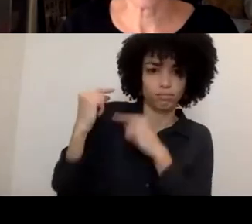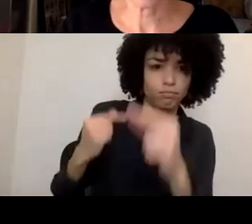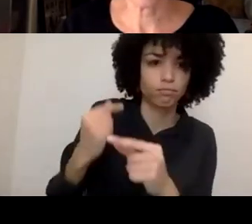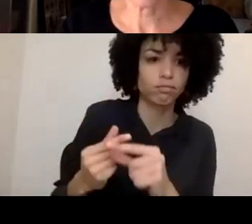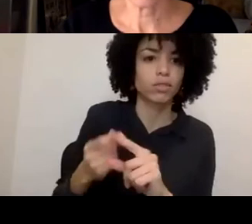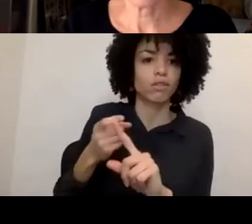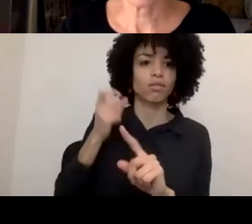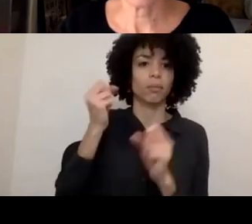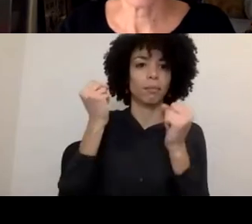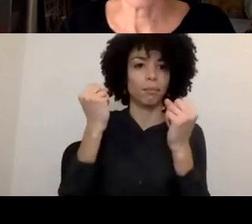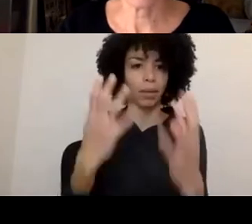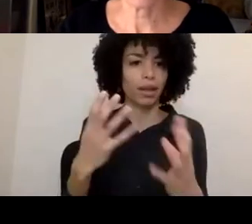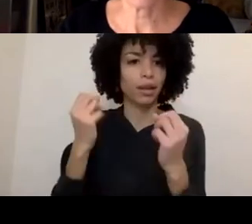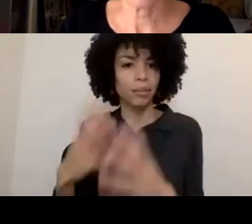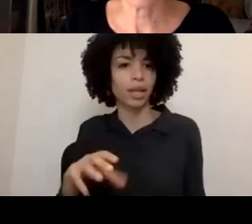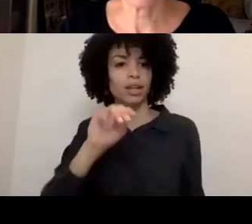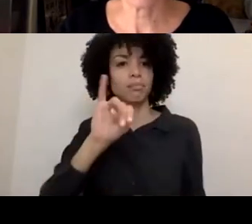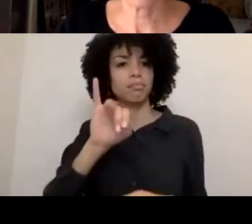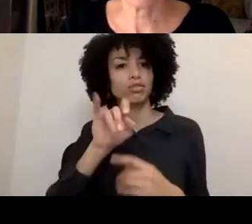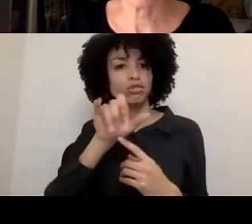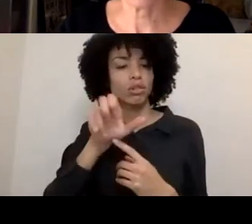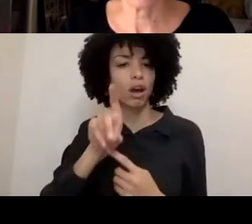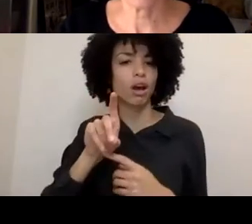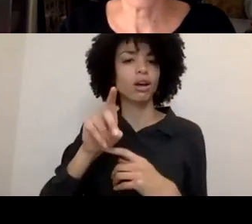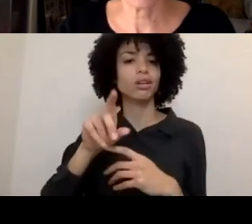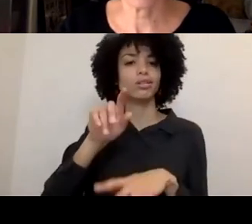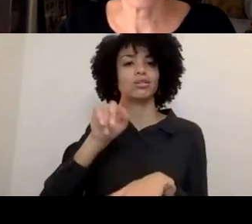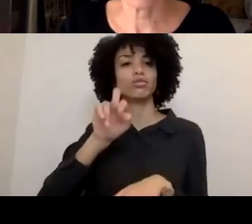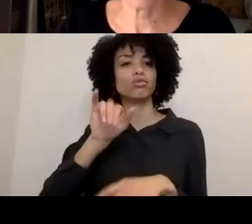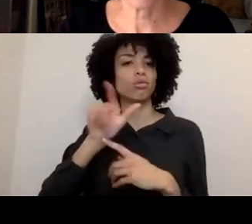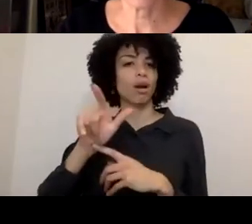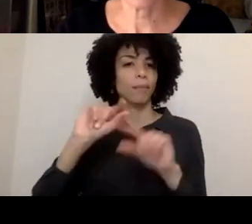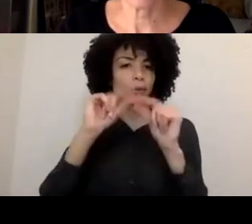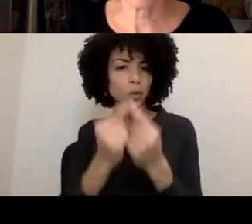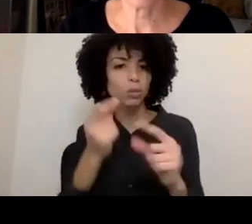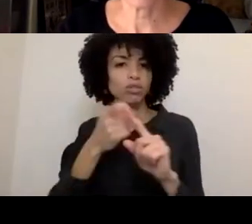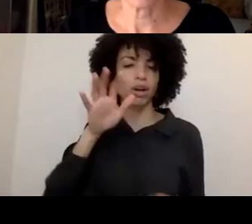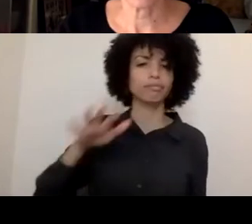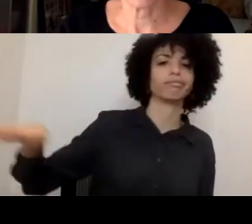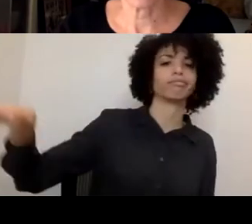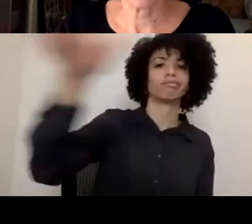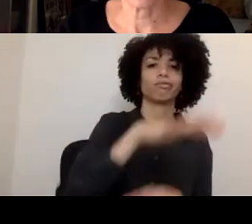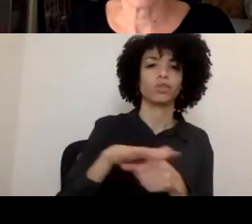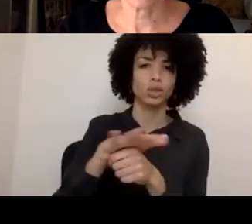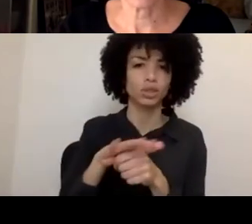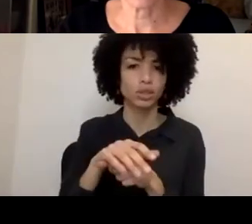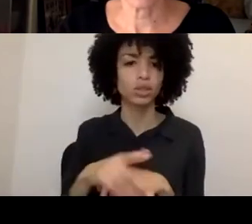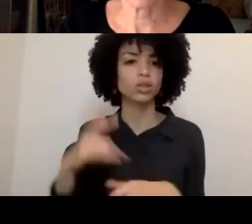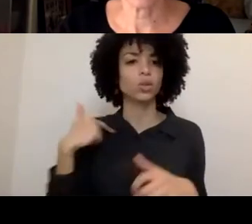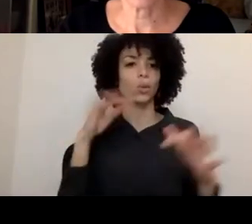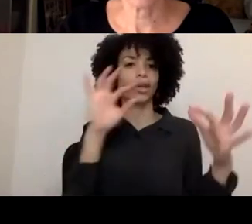now support people, pipelines, and technologies that carry our breath, images, and words across vast distances to others. Thank